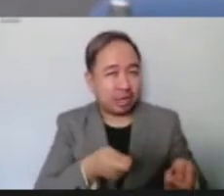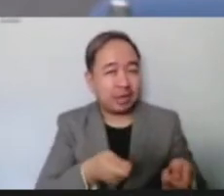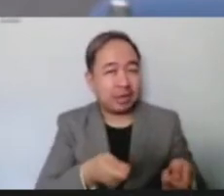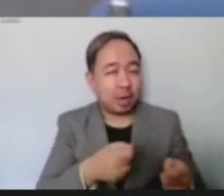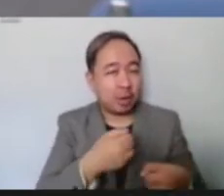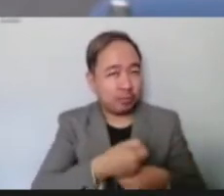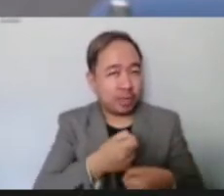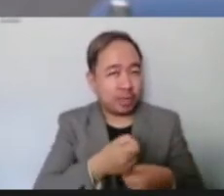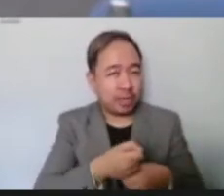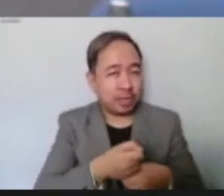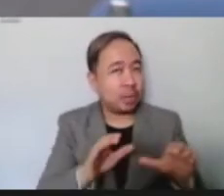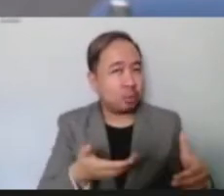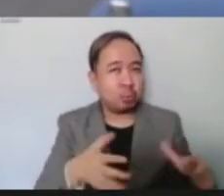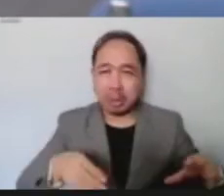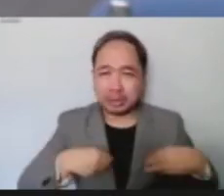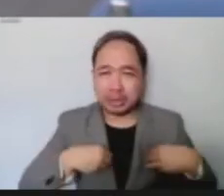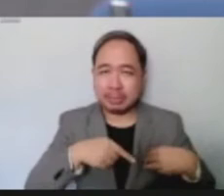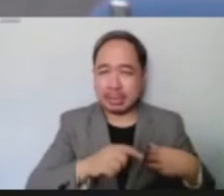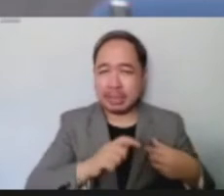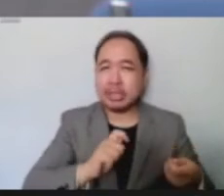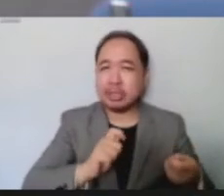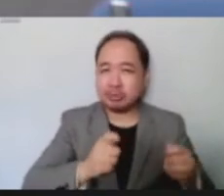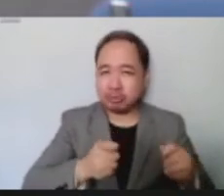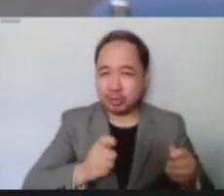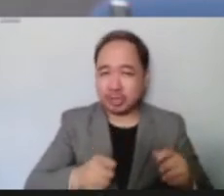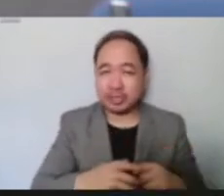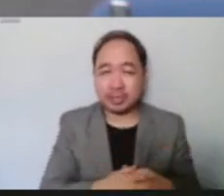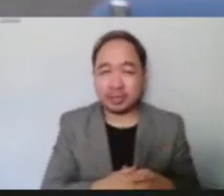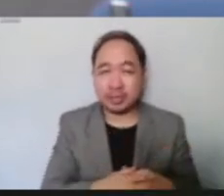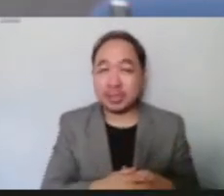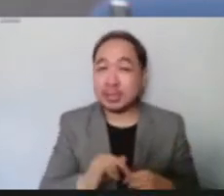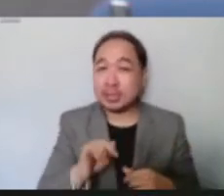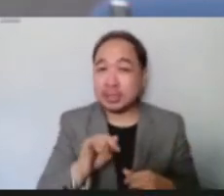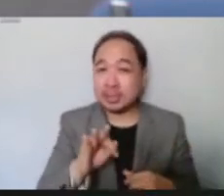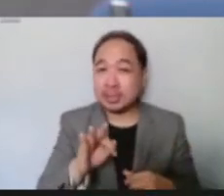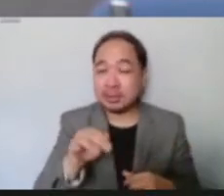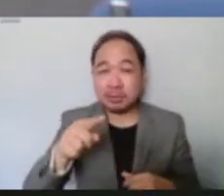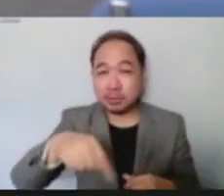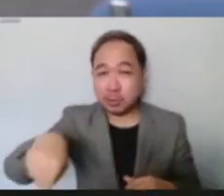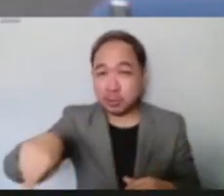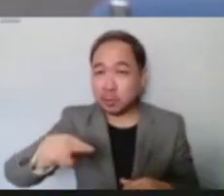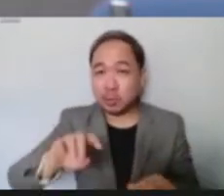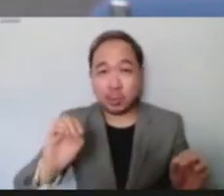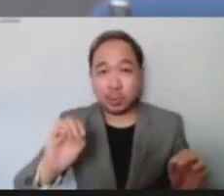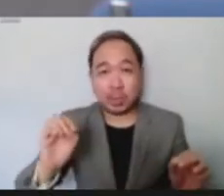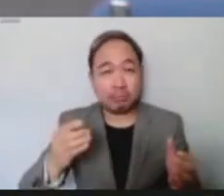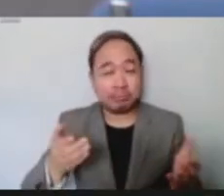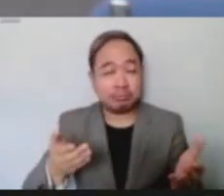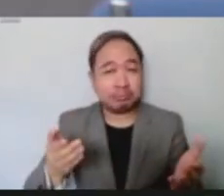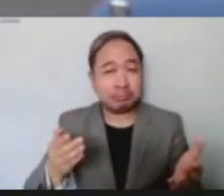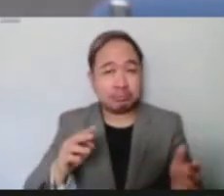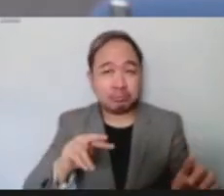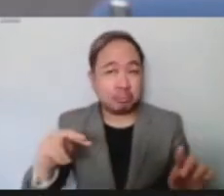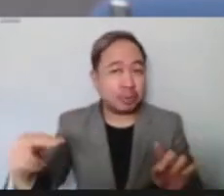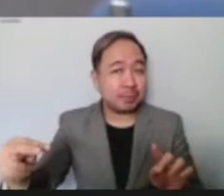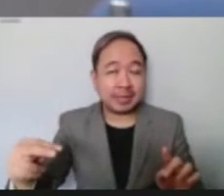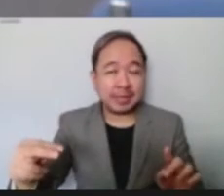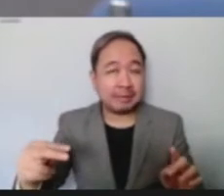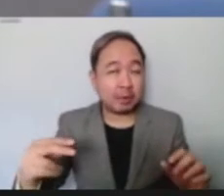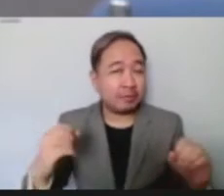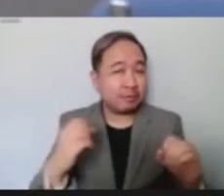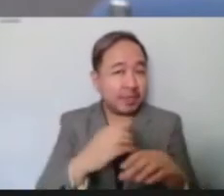this amendment so if there is no other views on this